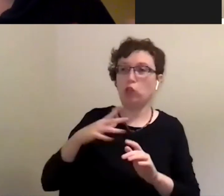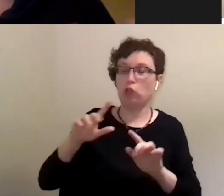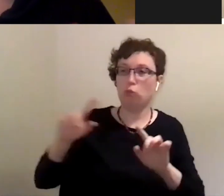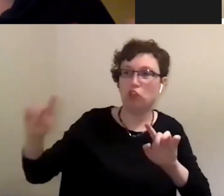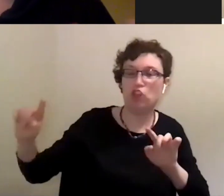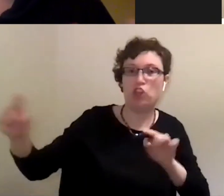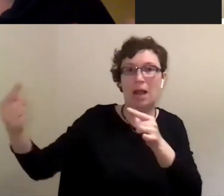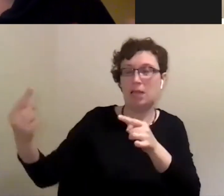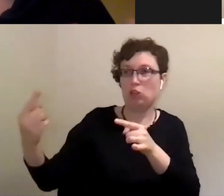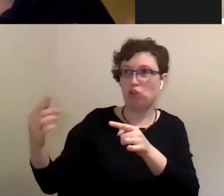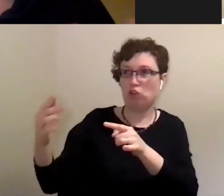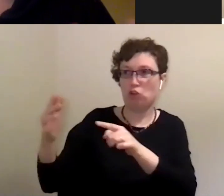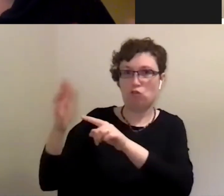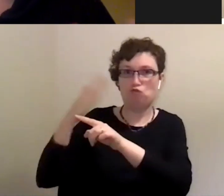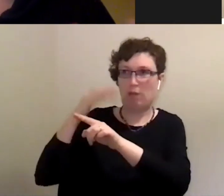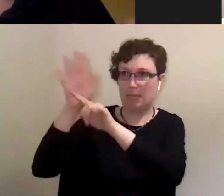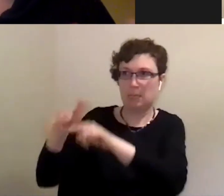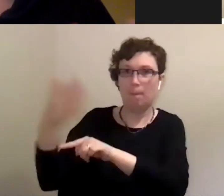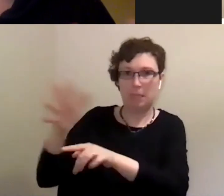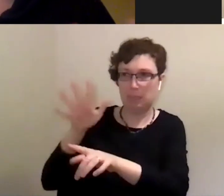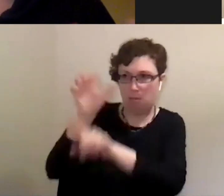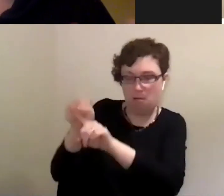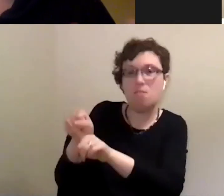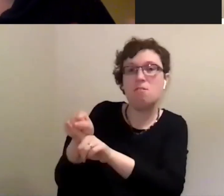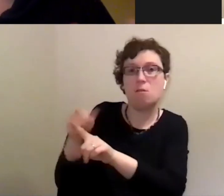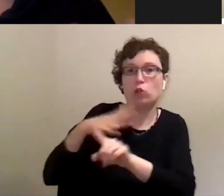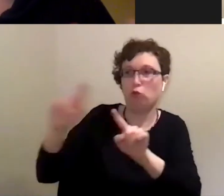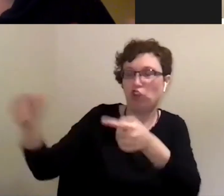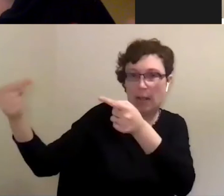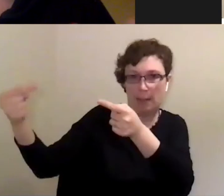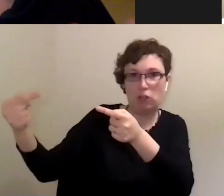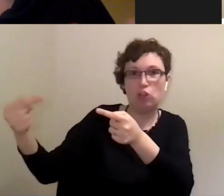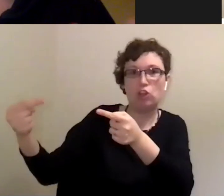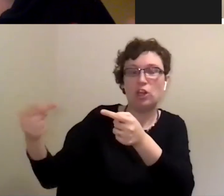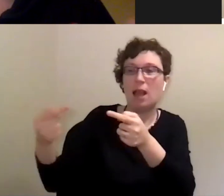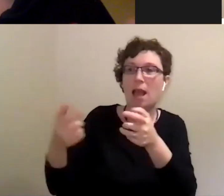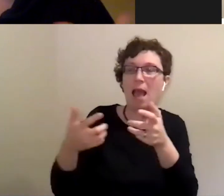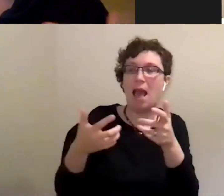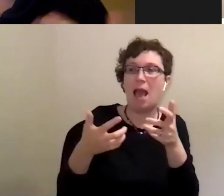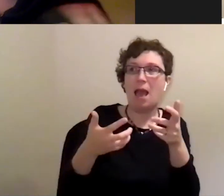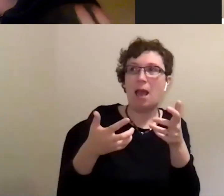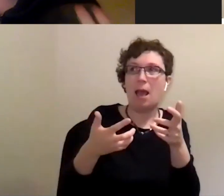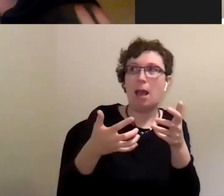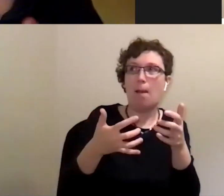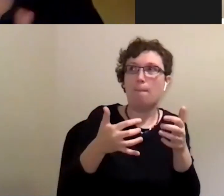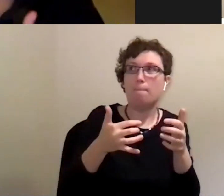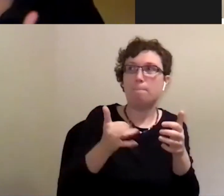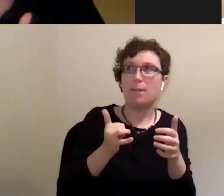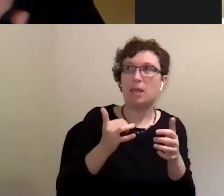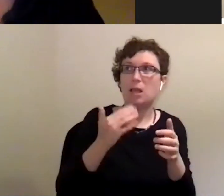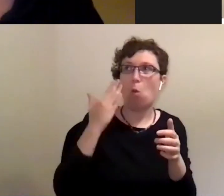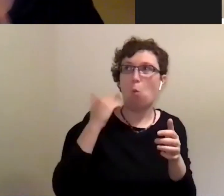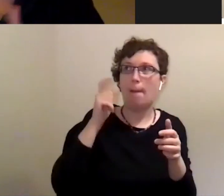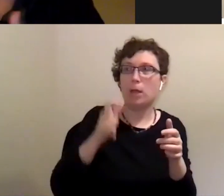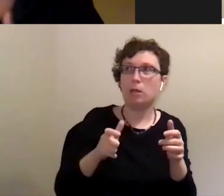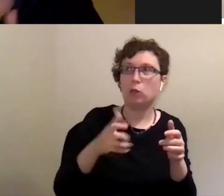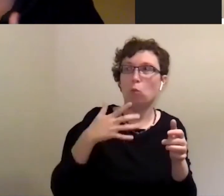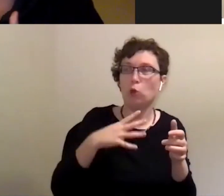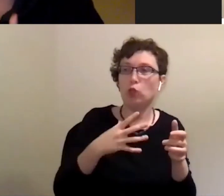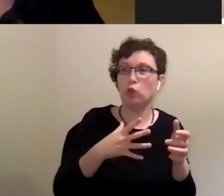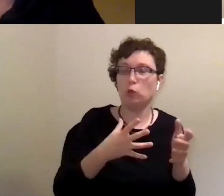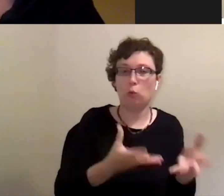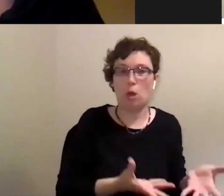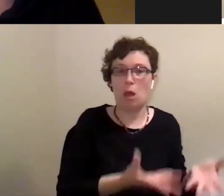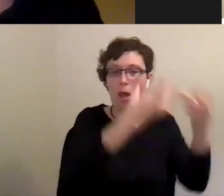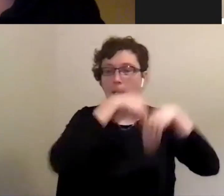but they kind of, I guess, they want to use an experience of a Black person, or, like,